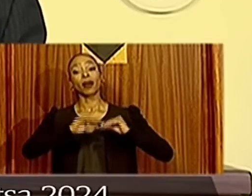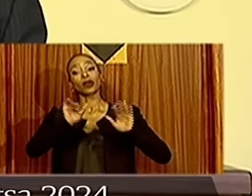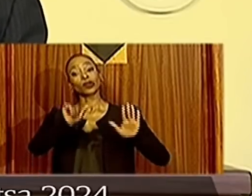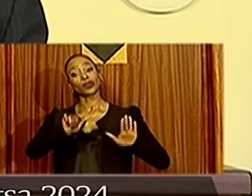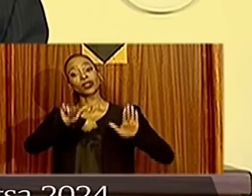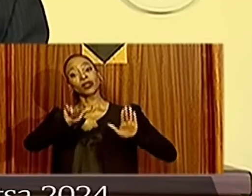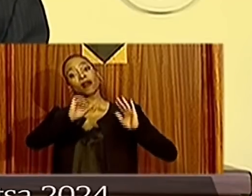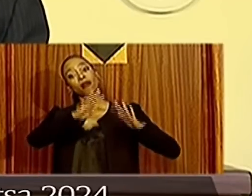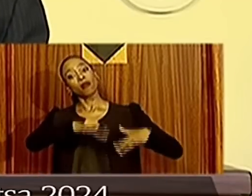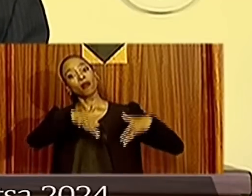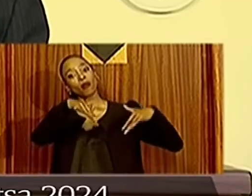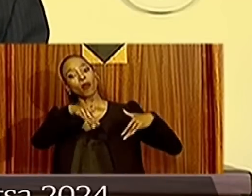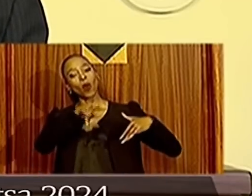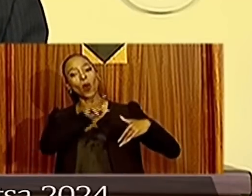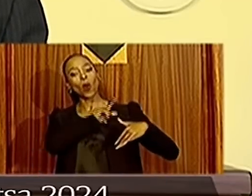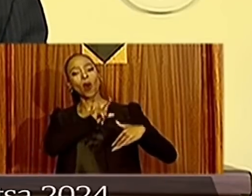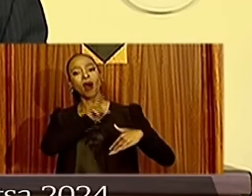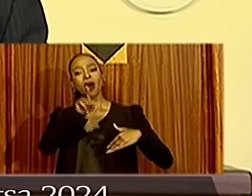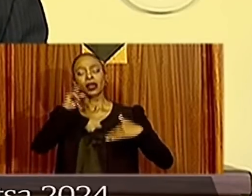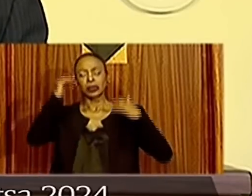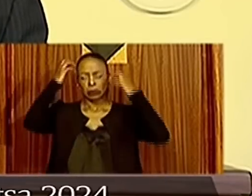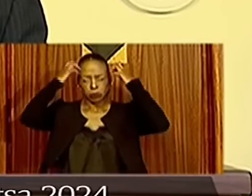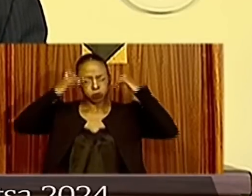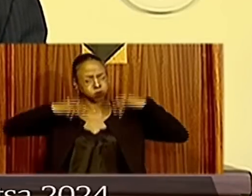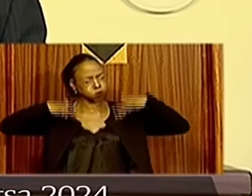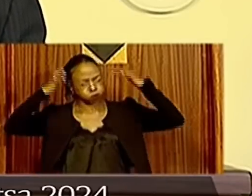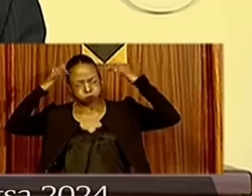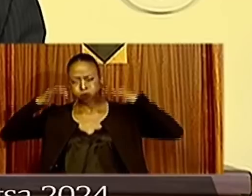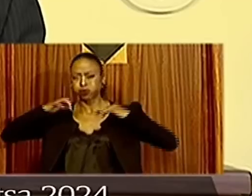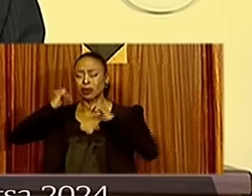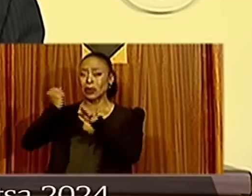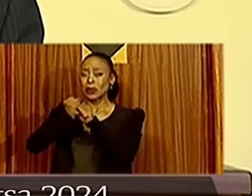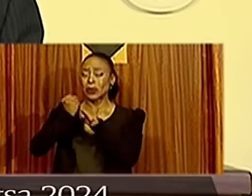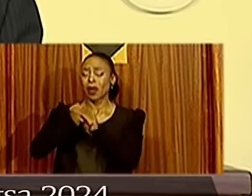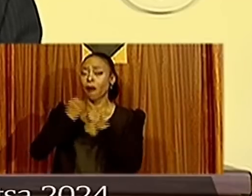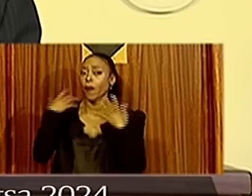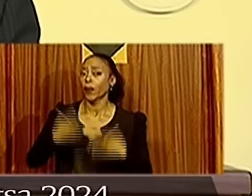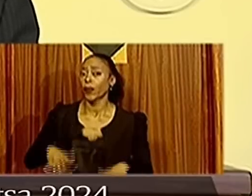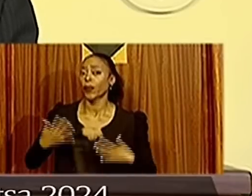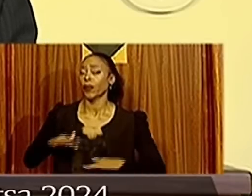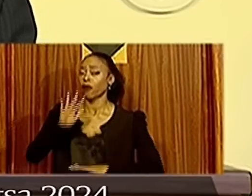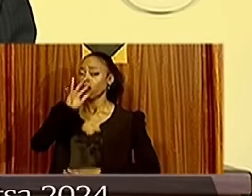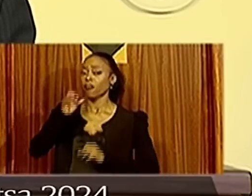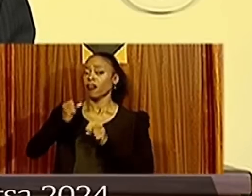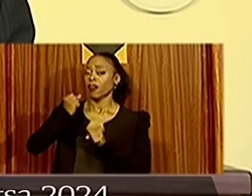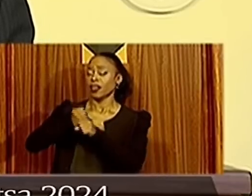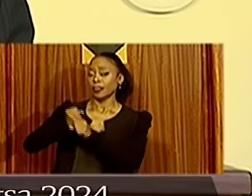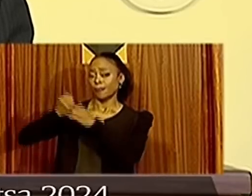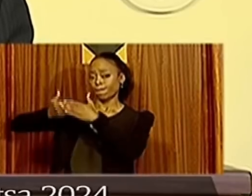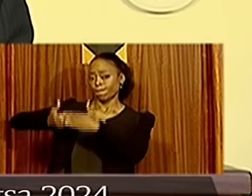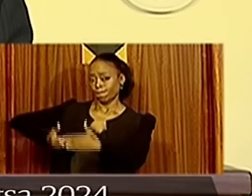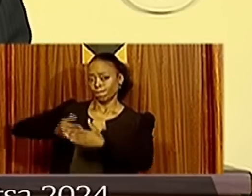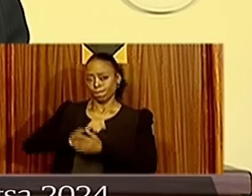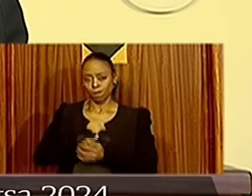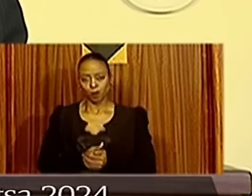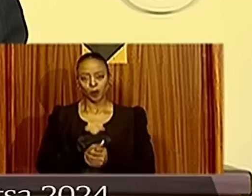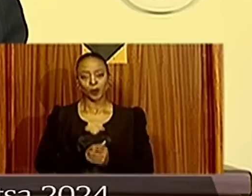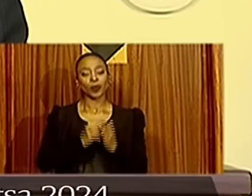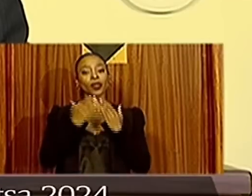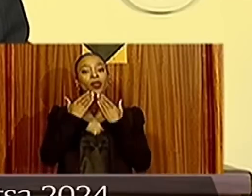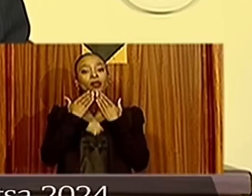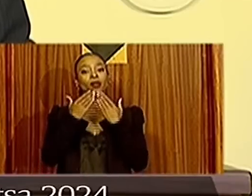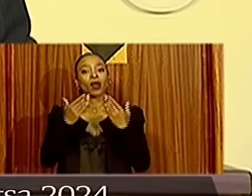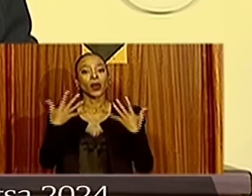Parliament for their hard work and dedication over the last 5 years. We thank the